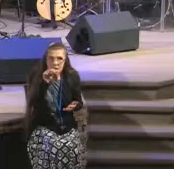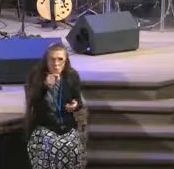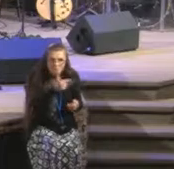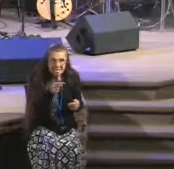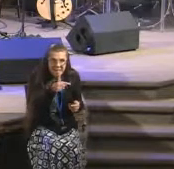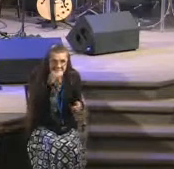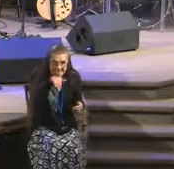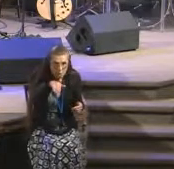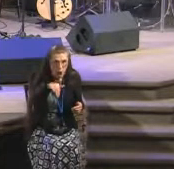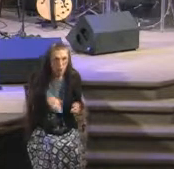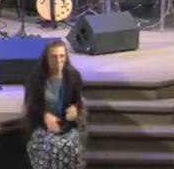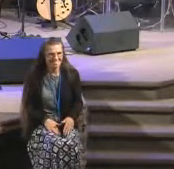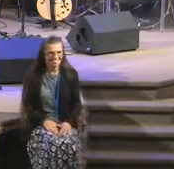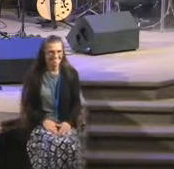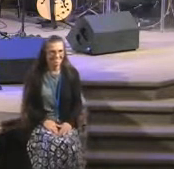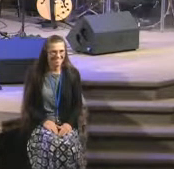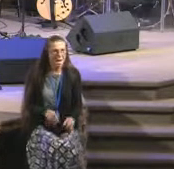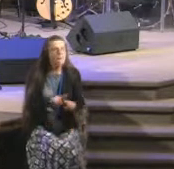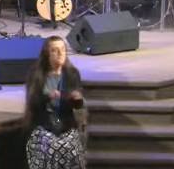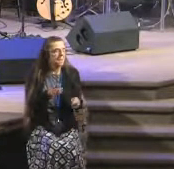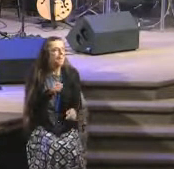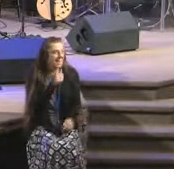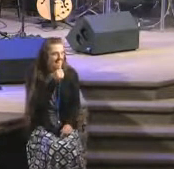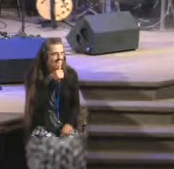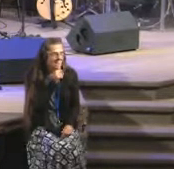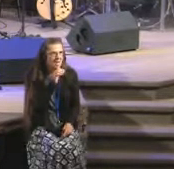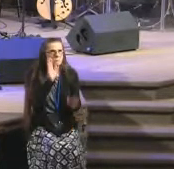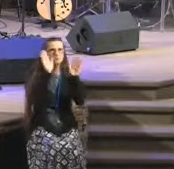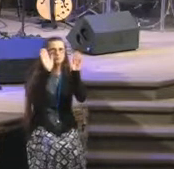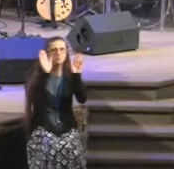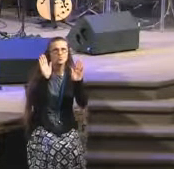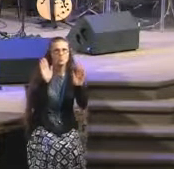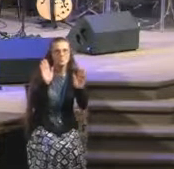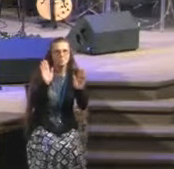place. But I am grateful.